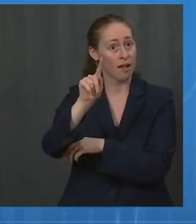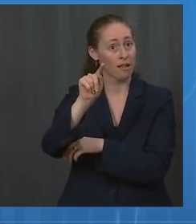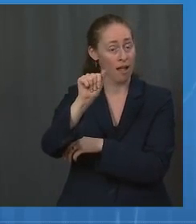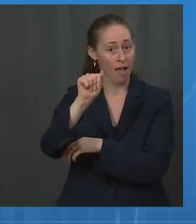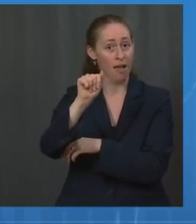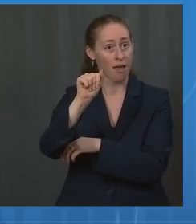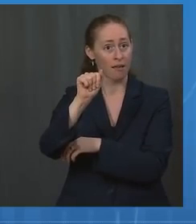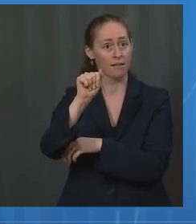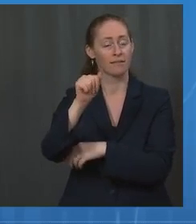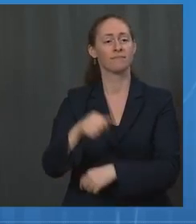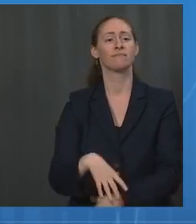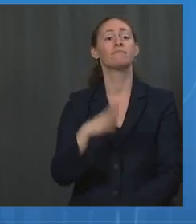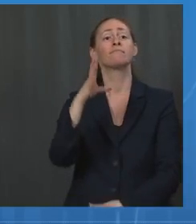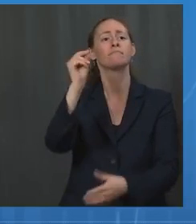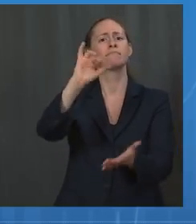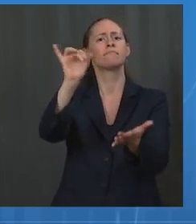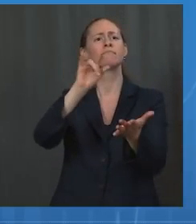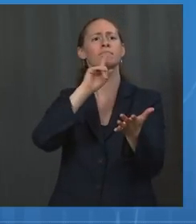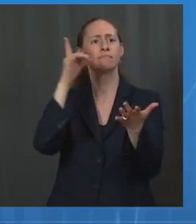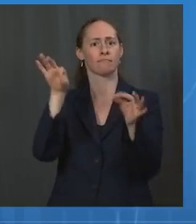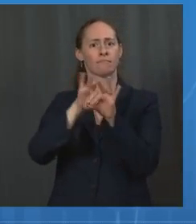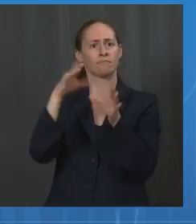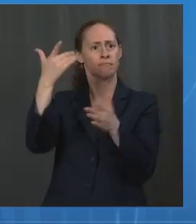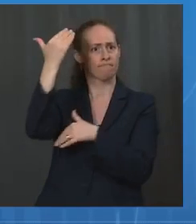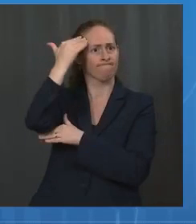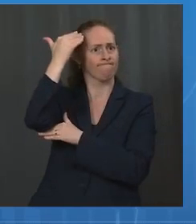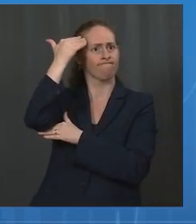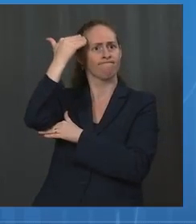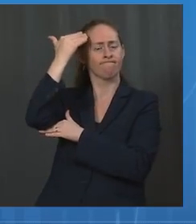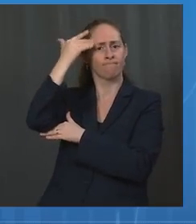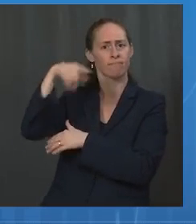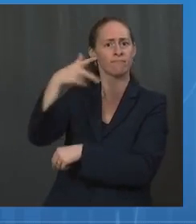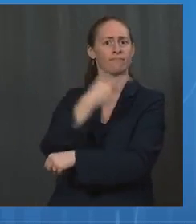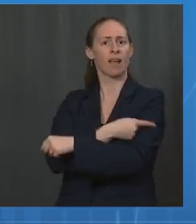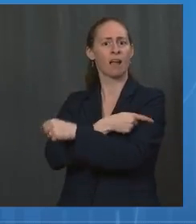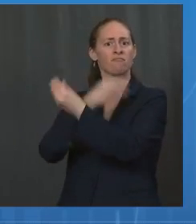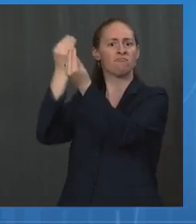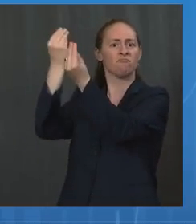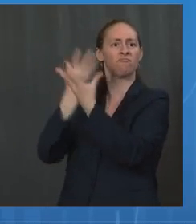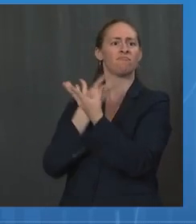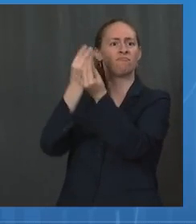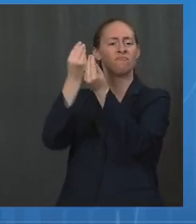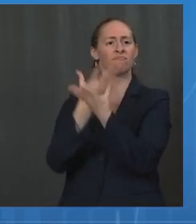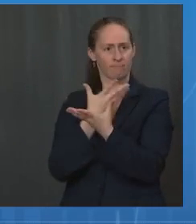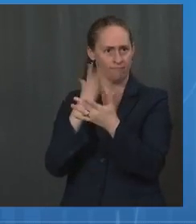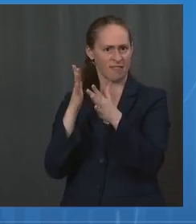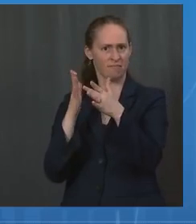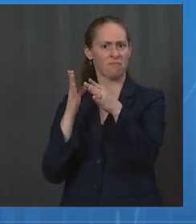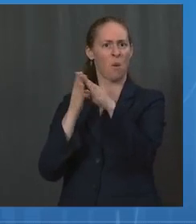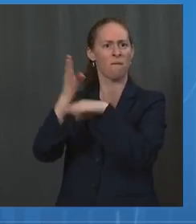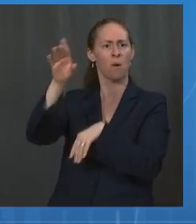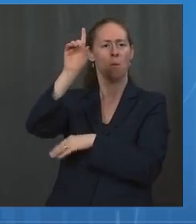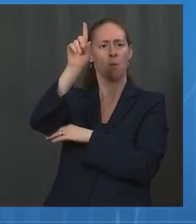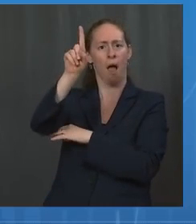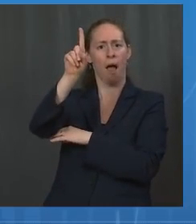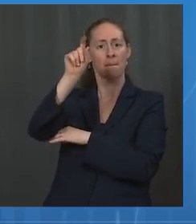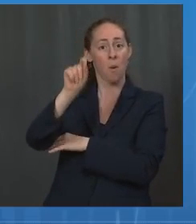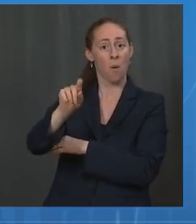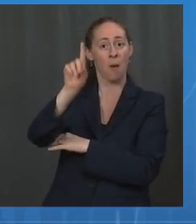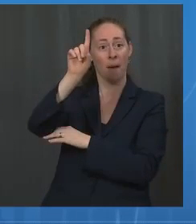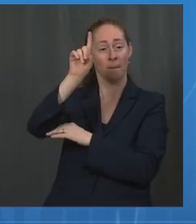just received today's vaccine report. The report is 1.1 million shots in